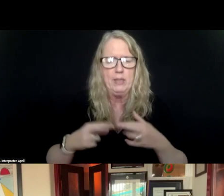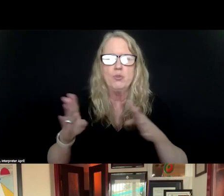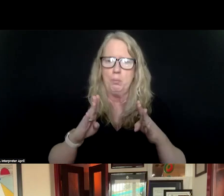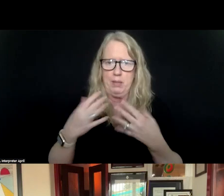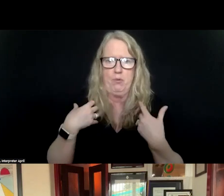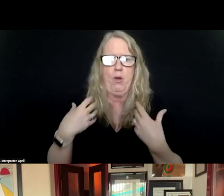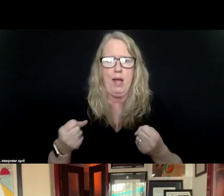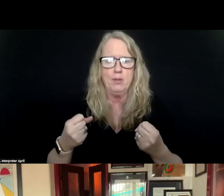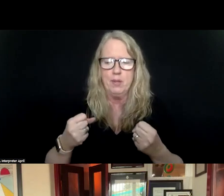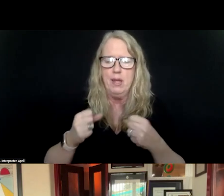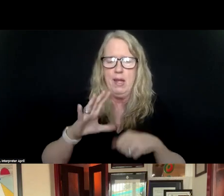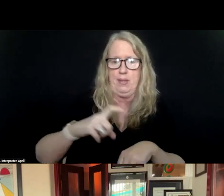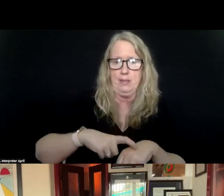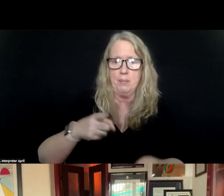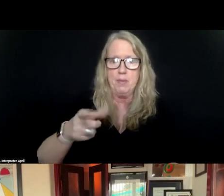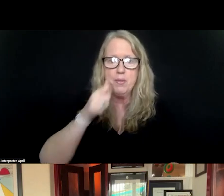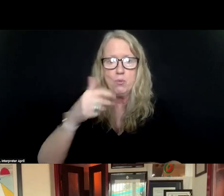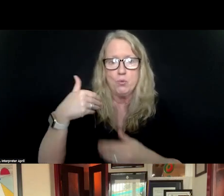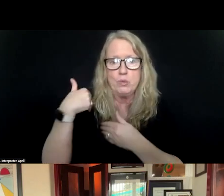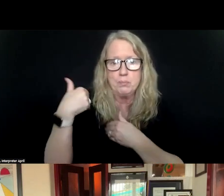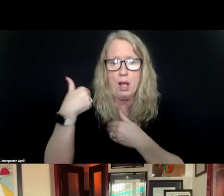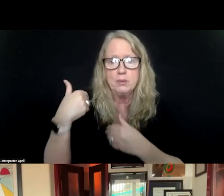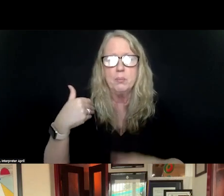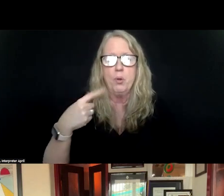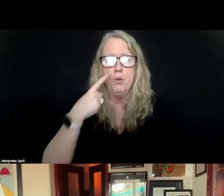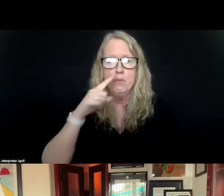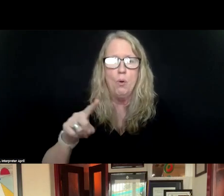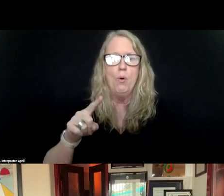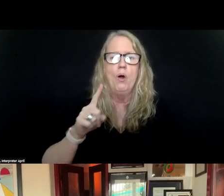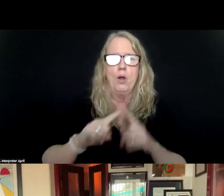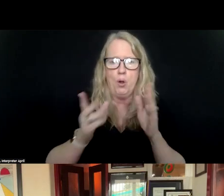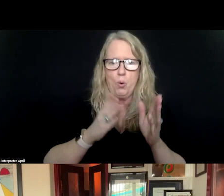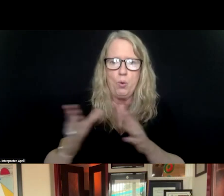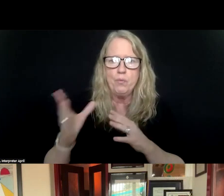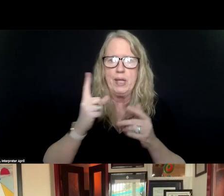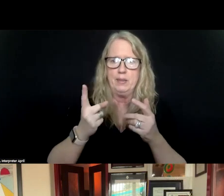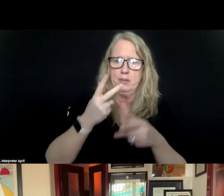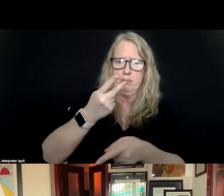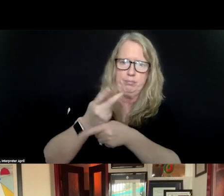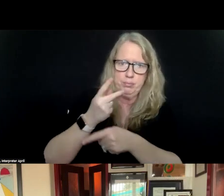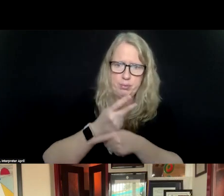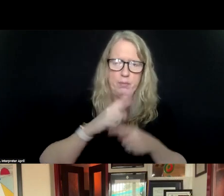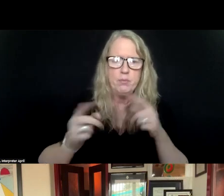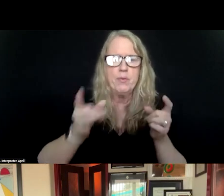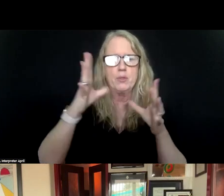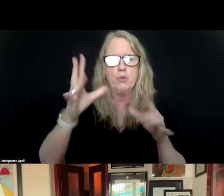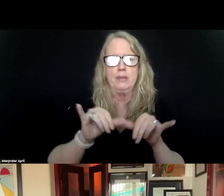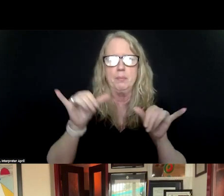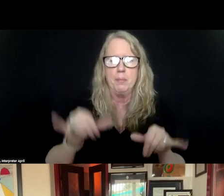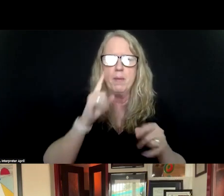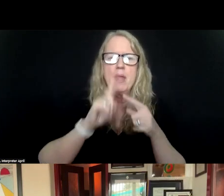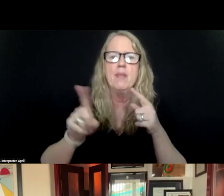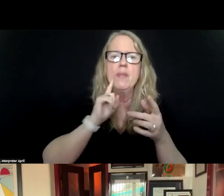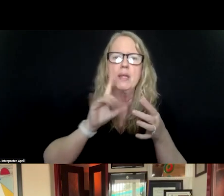who is then responsible for organizing and oversight of the crisis system. And then they contract with